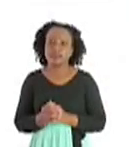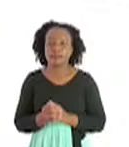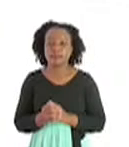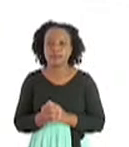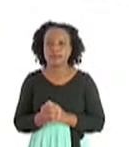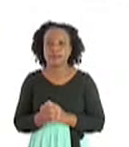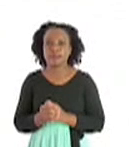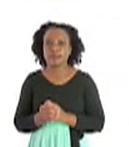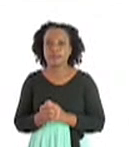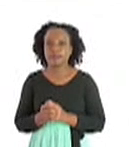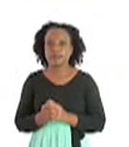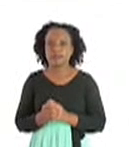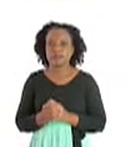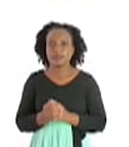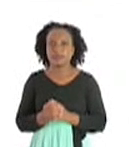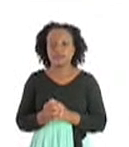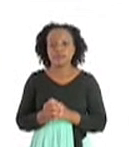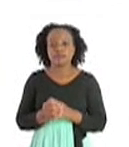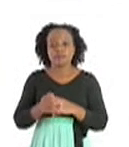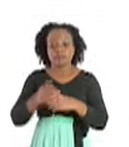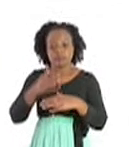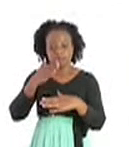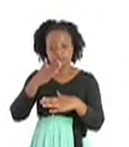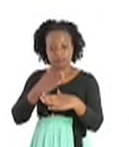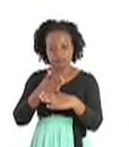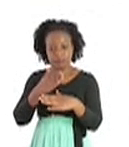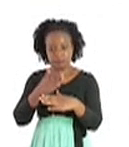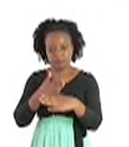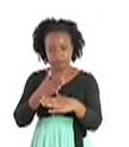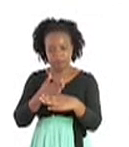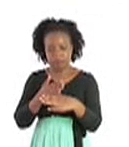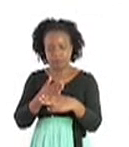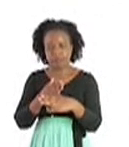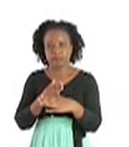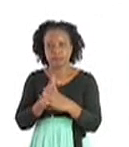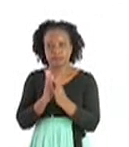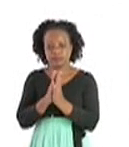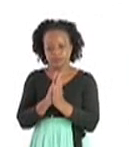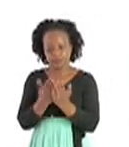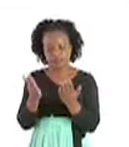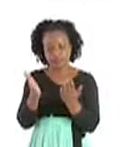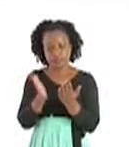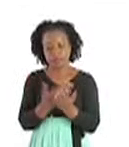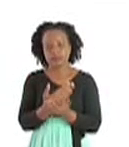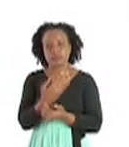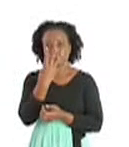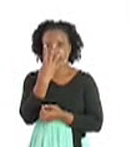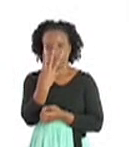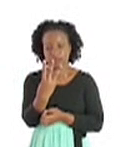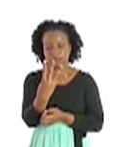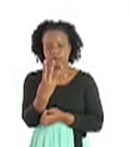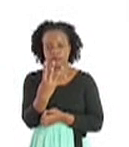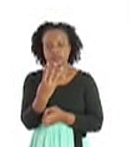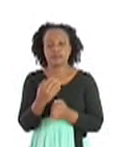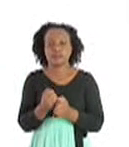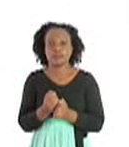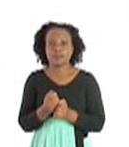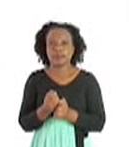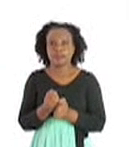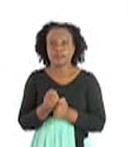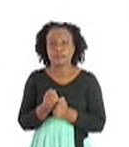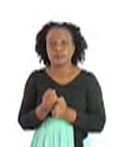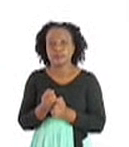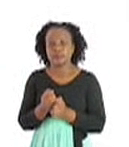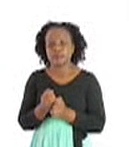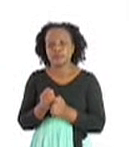I'm going to leave you with an activity to do. Now, in your booklet on page 4, you are going